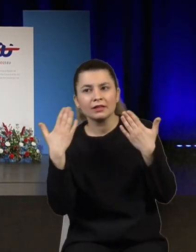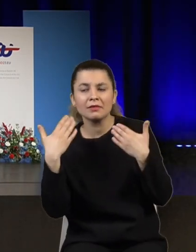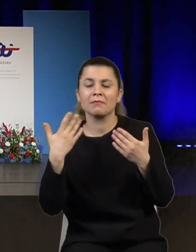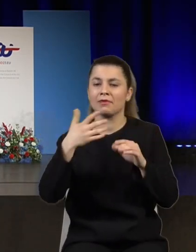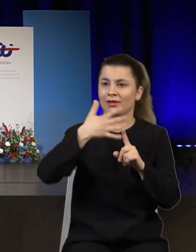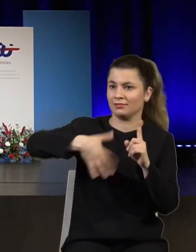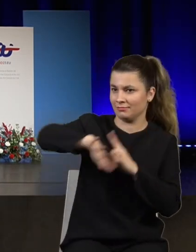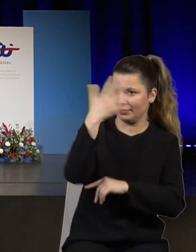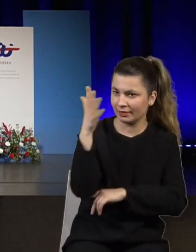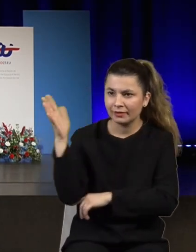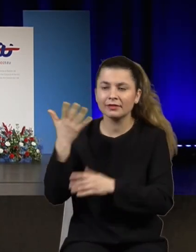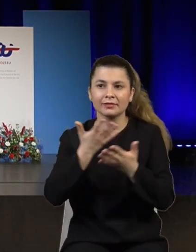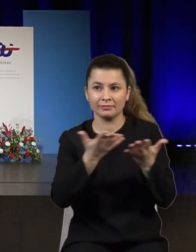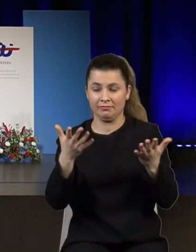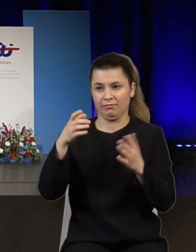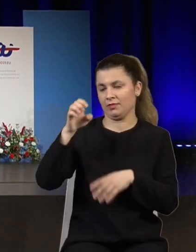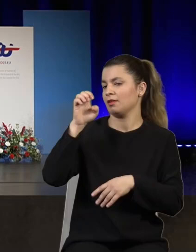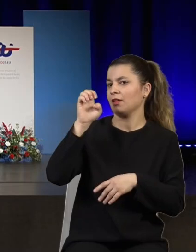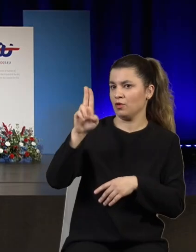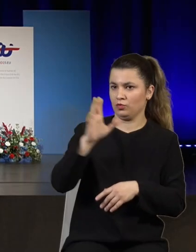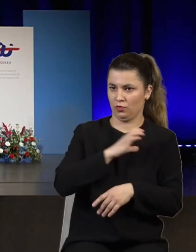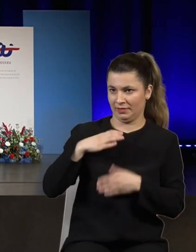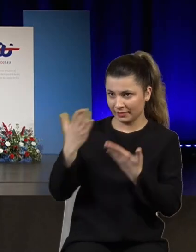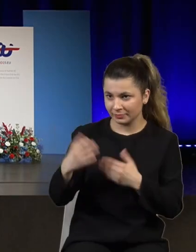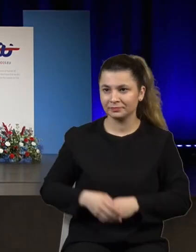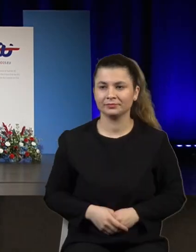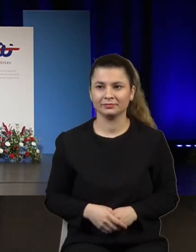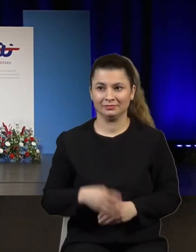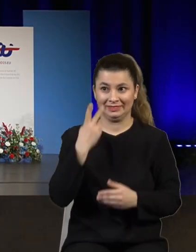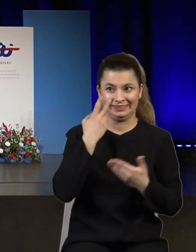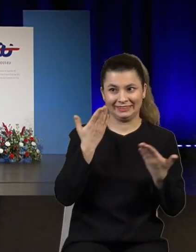So that's our guests. But before we